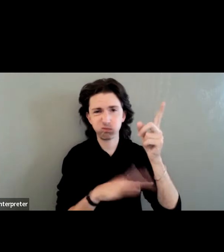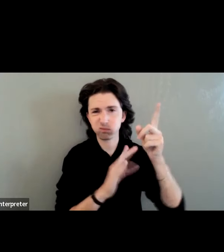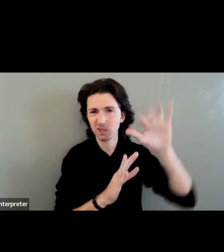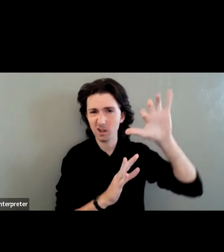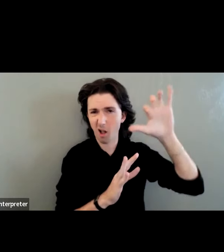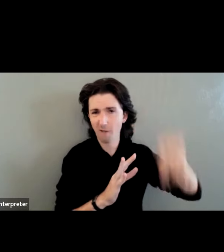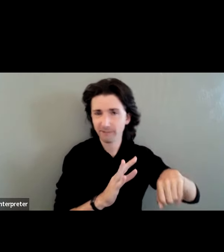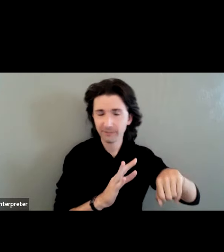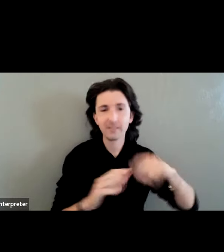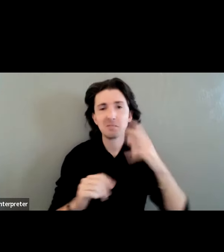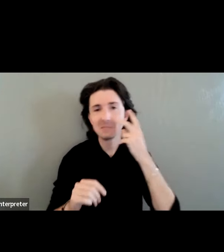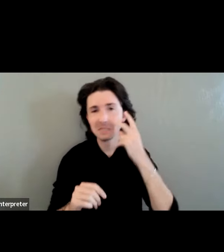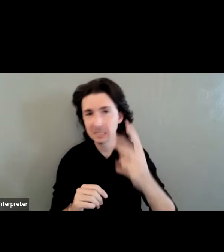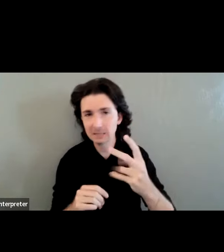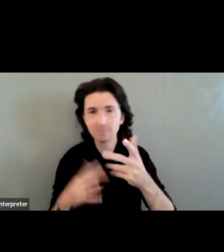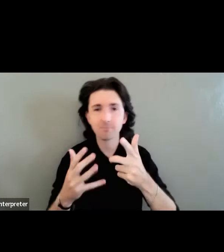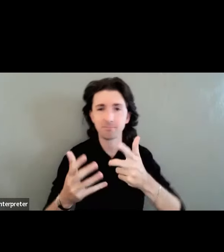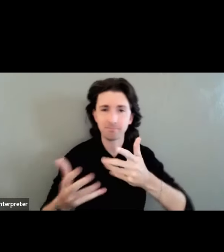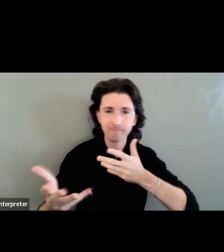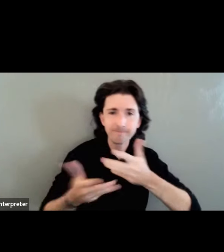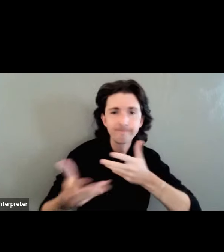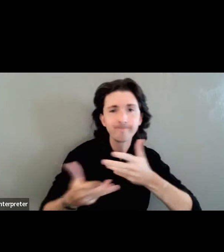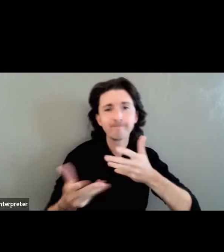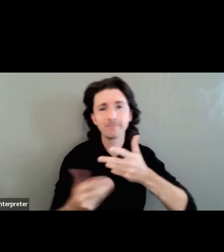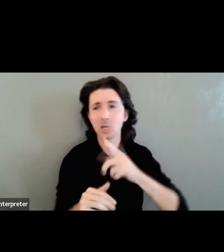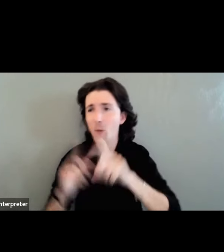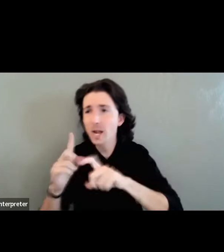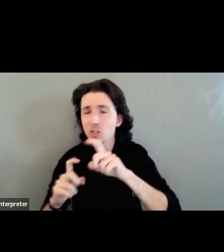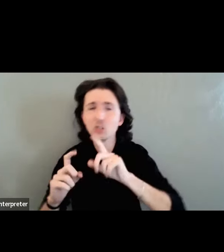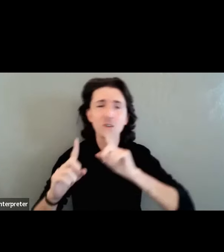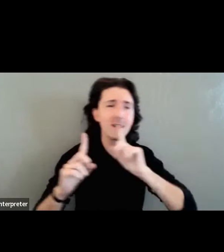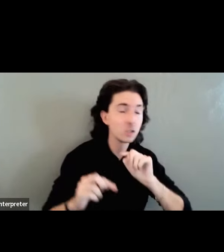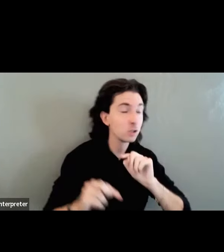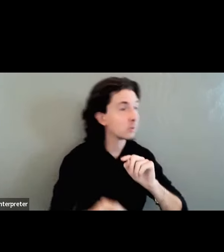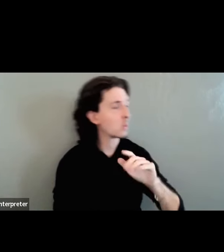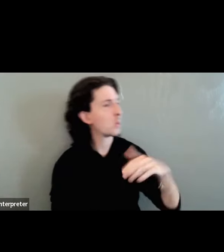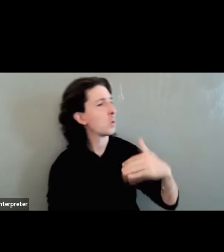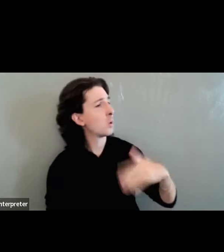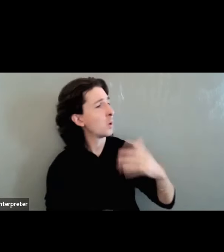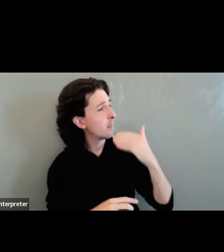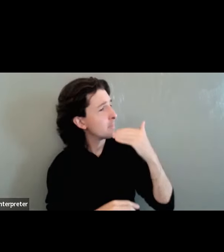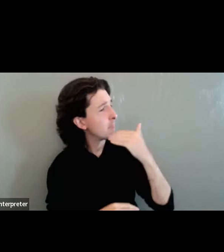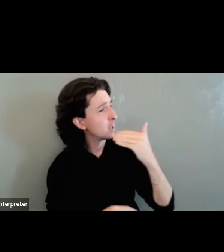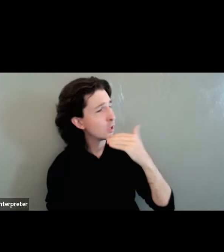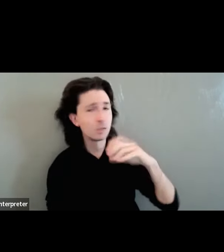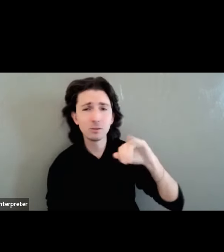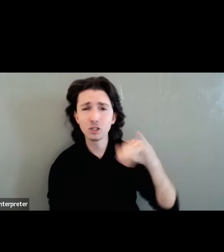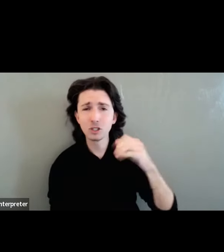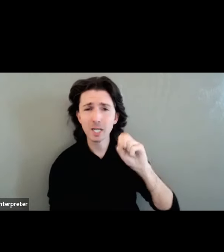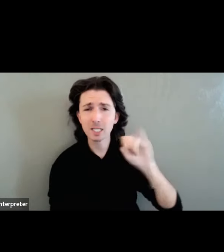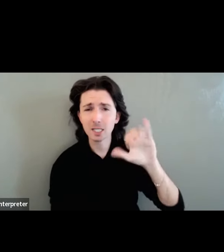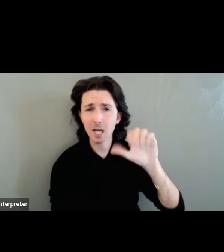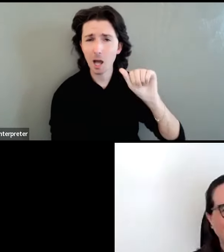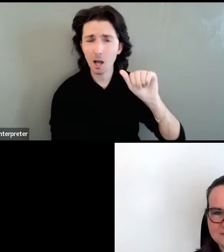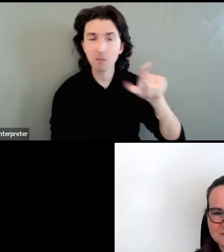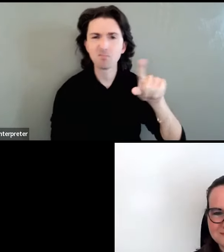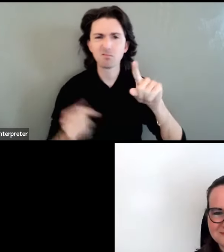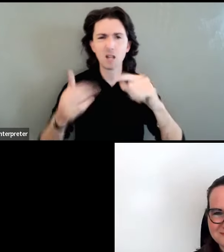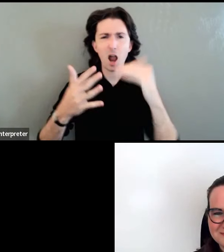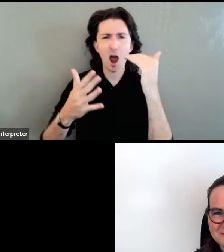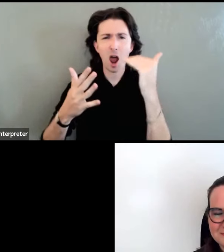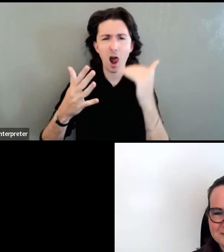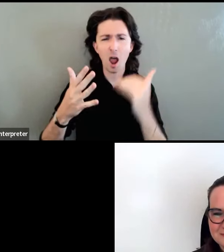Great. So thank you for that presentation, Jessica. And let's delve into, we got a bunch of questions here. So let's start